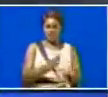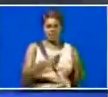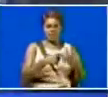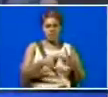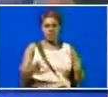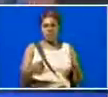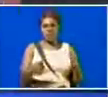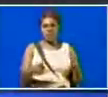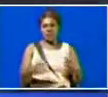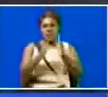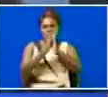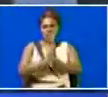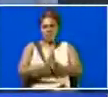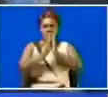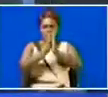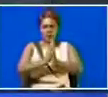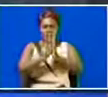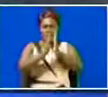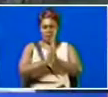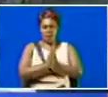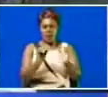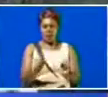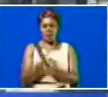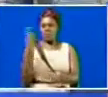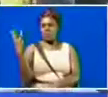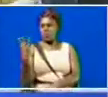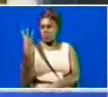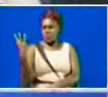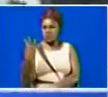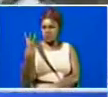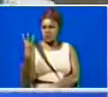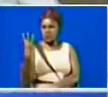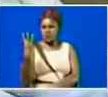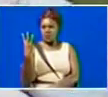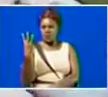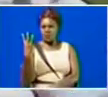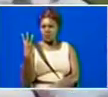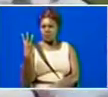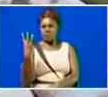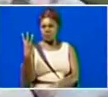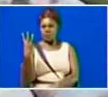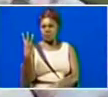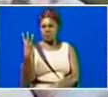for an interdenominational prayer that will take place on Wednesday. Elphas Lagat, KTN News.